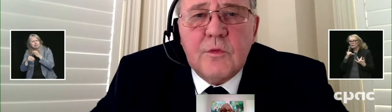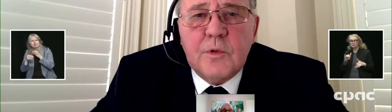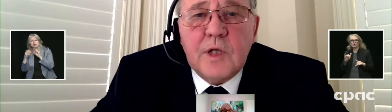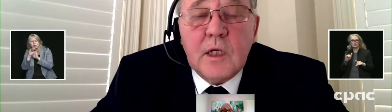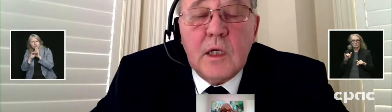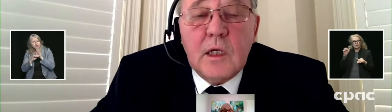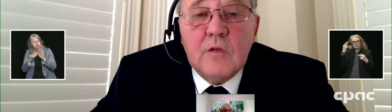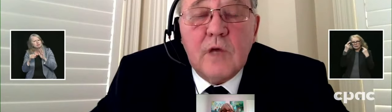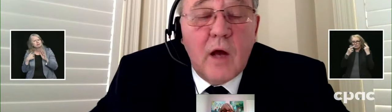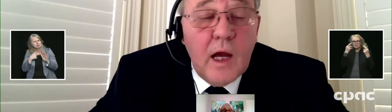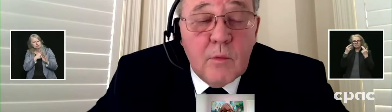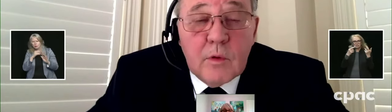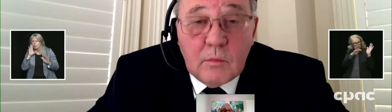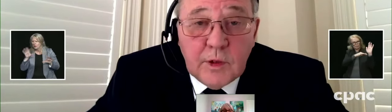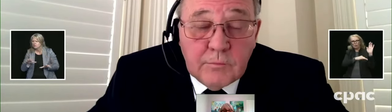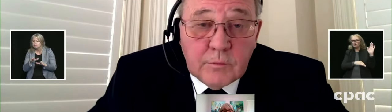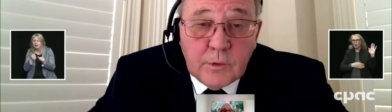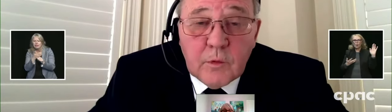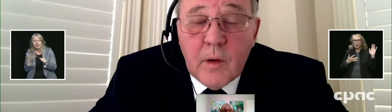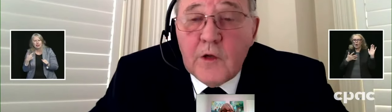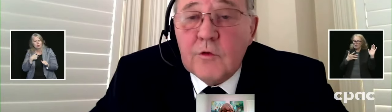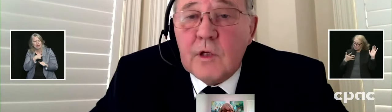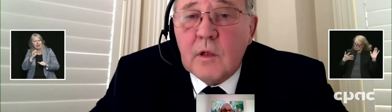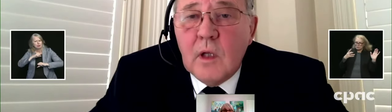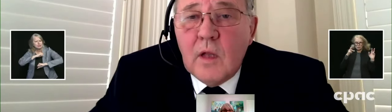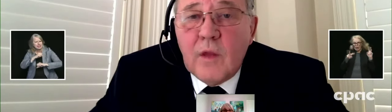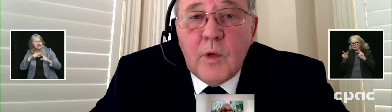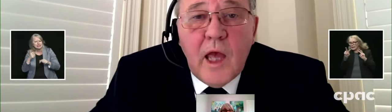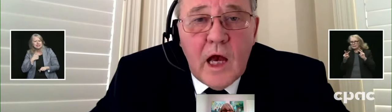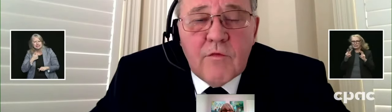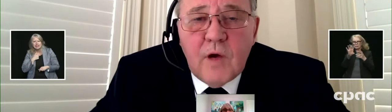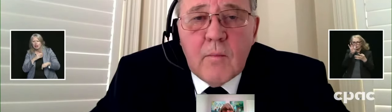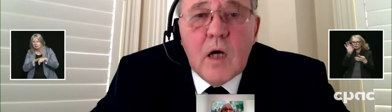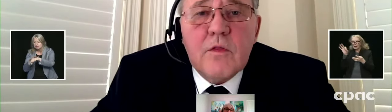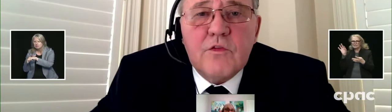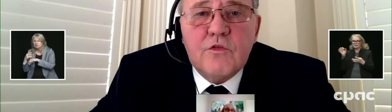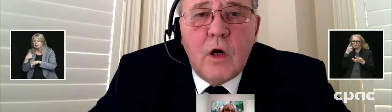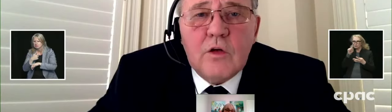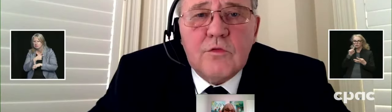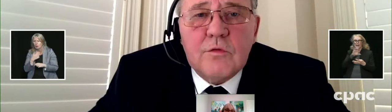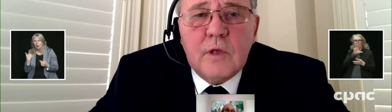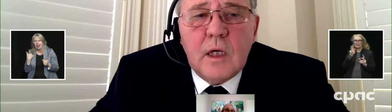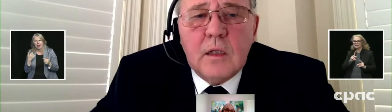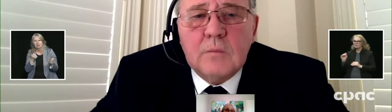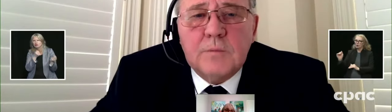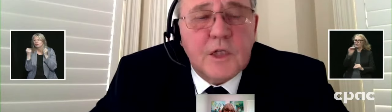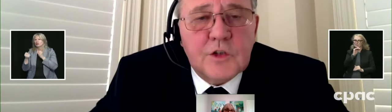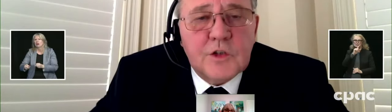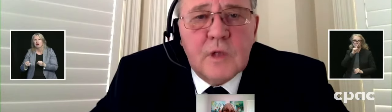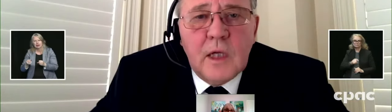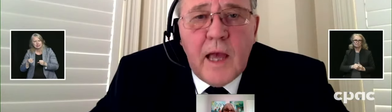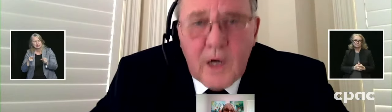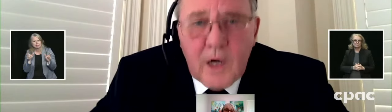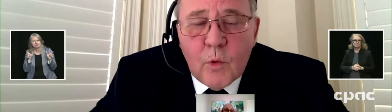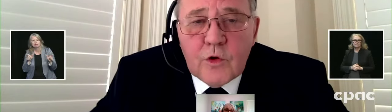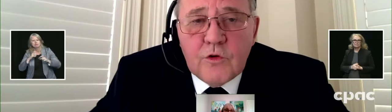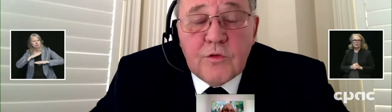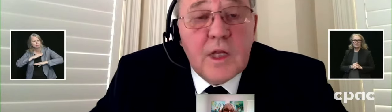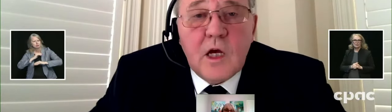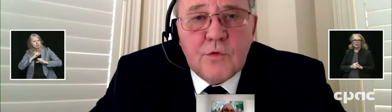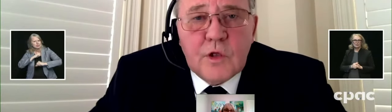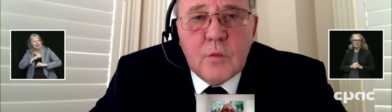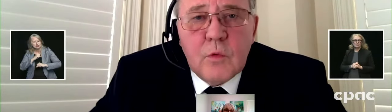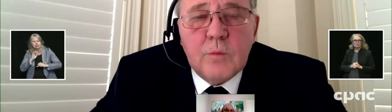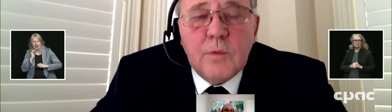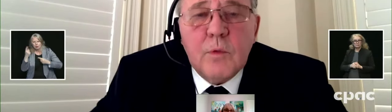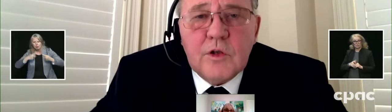necessary to protect Canadians. I would remind you that we have among the strongest protections at our borders of any